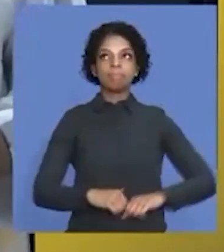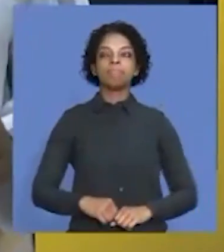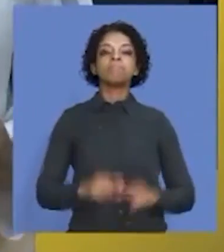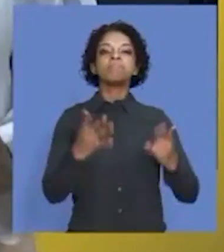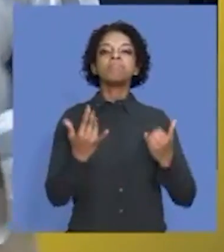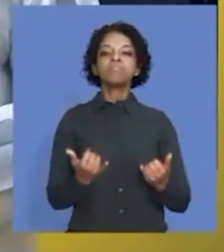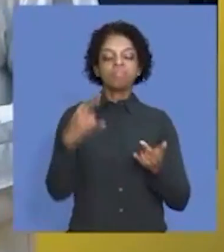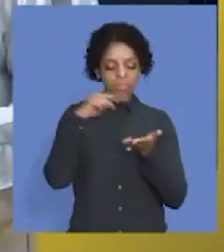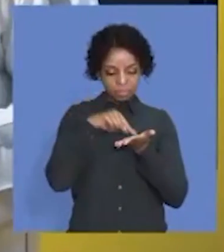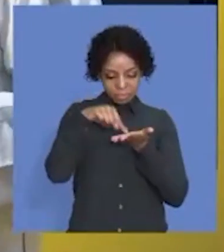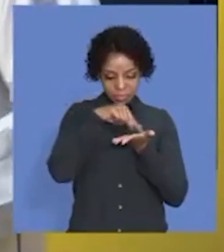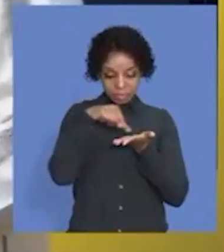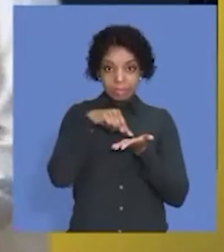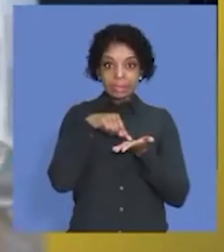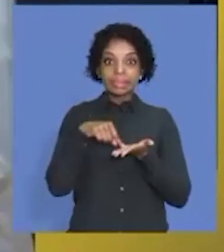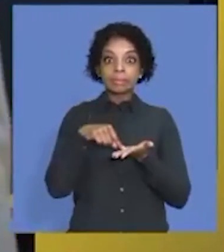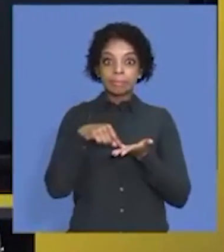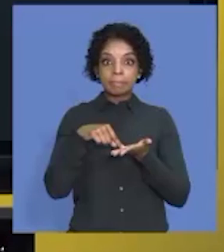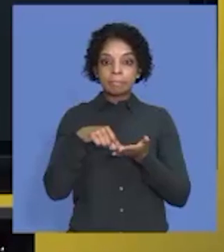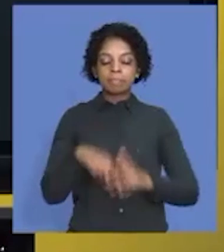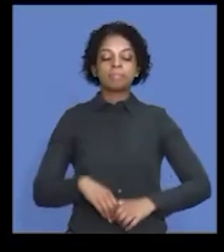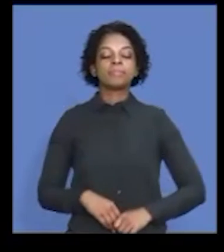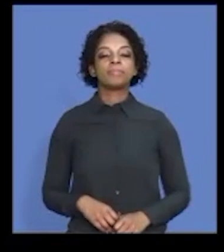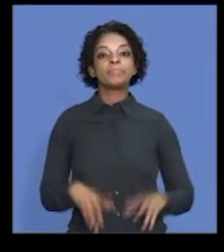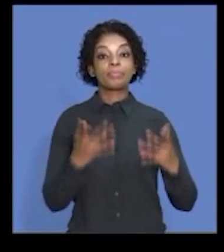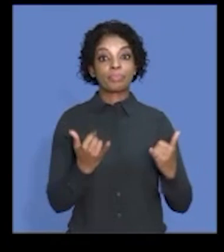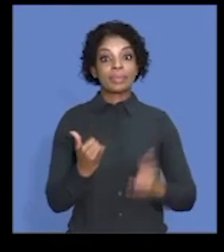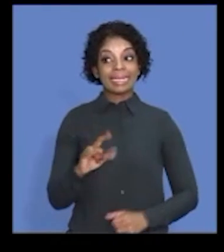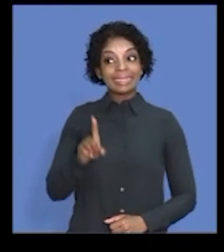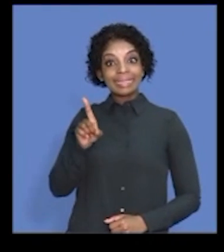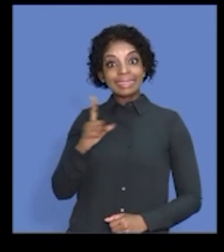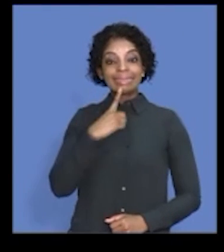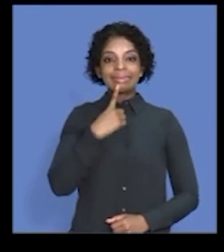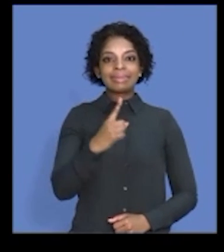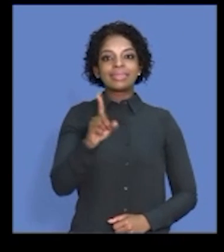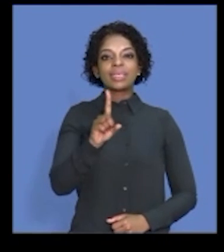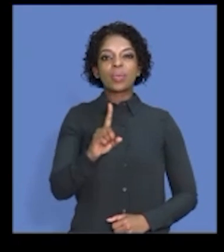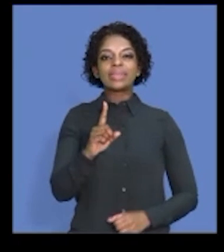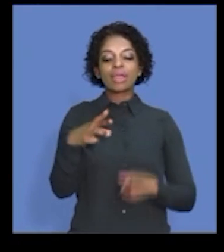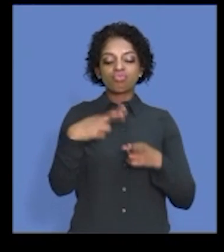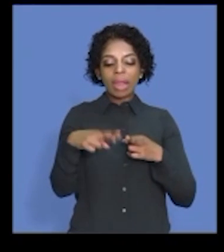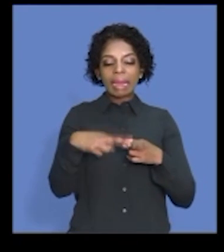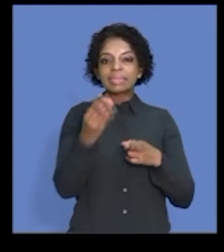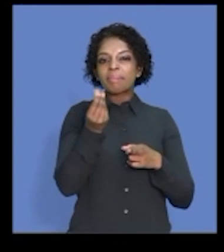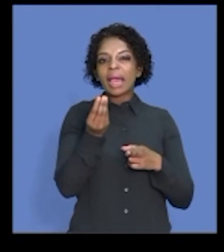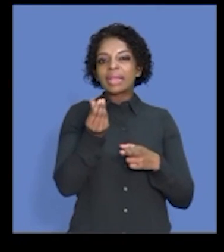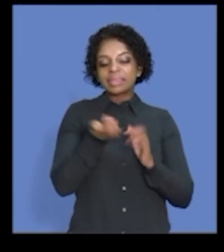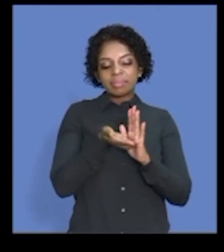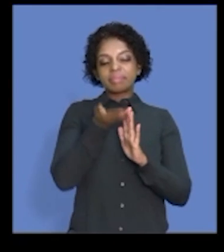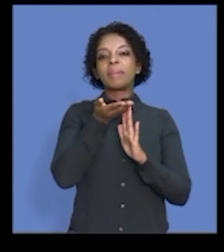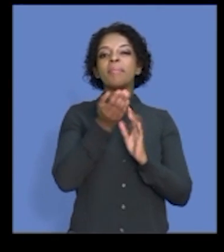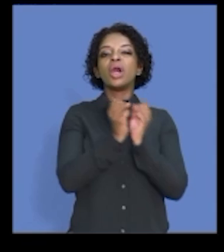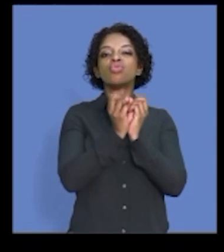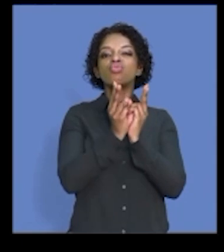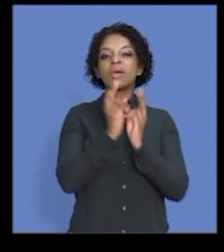the calculation, guys. Right, let's take it from here. They're telling you that rent was increased by 12%,